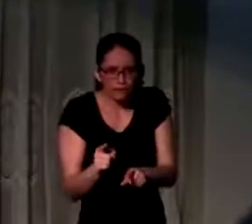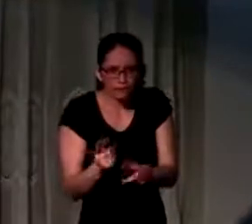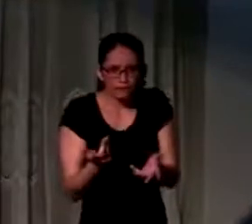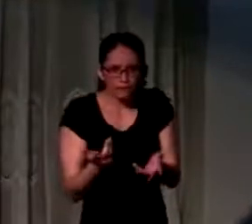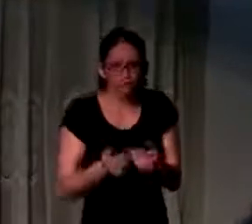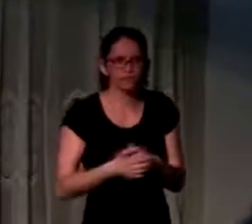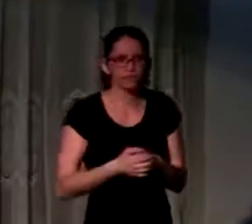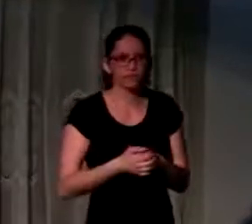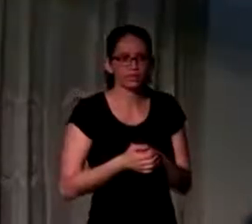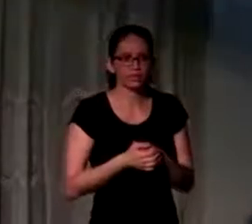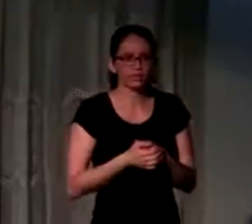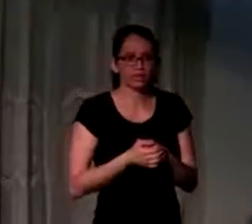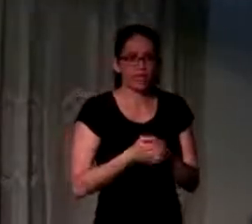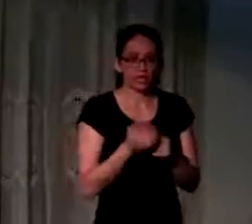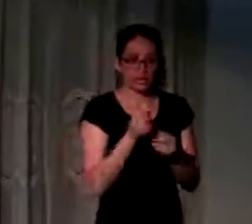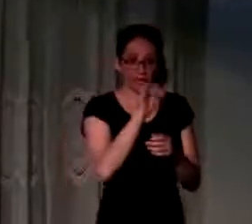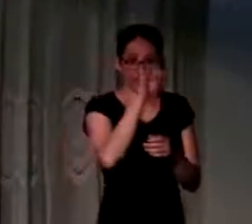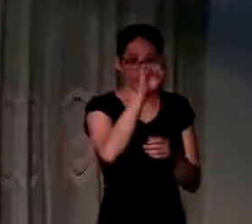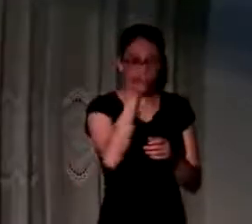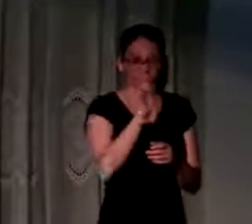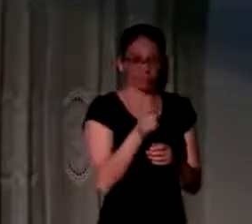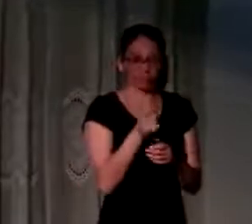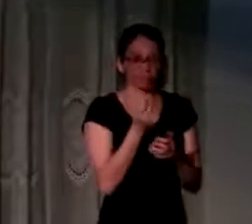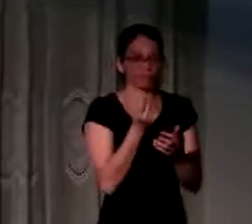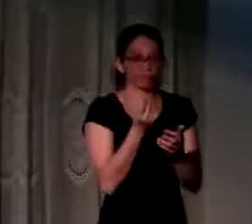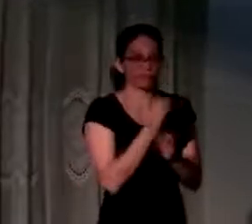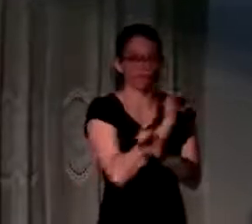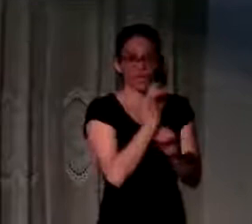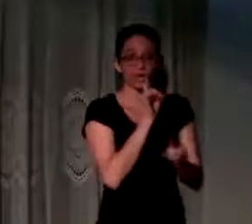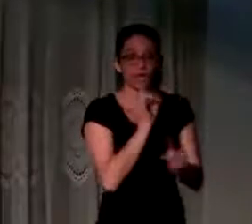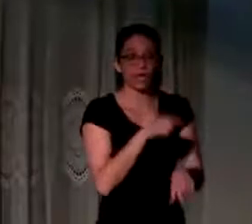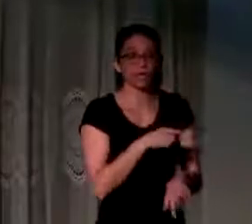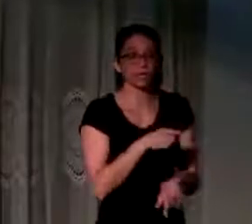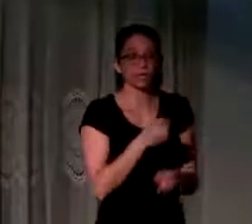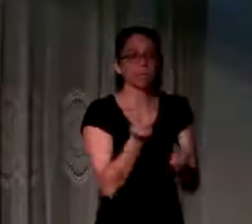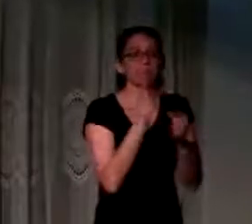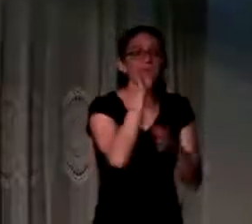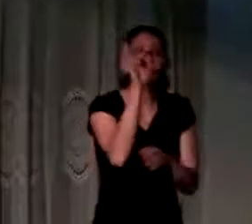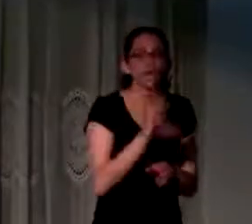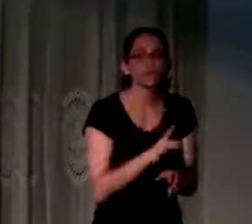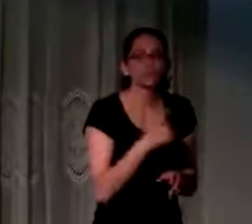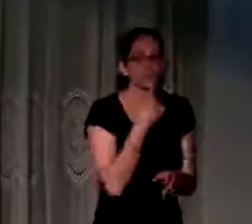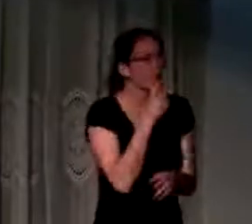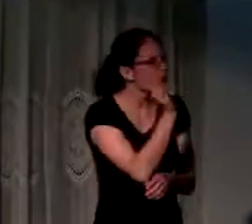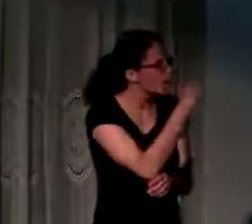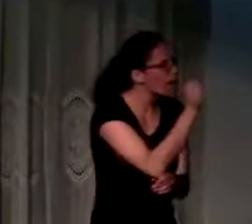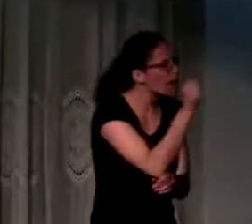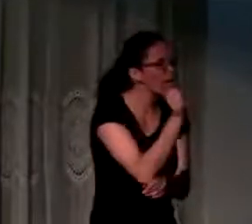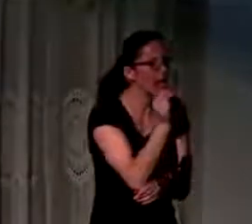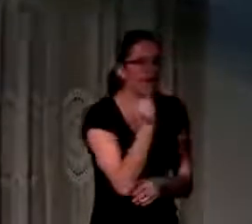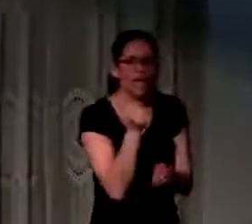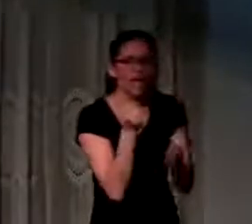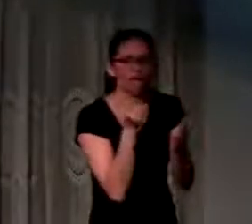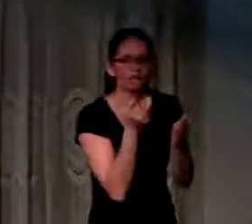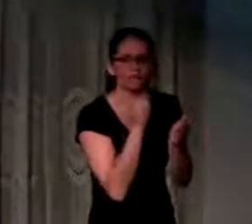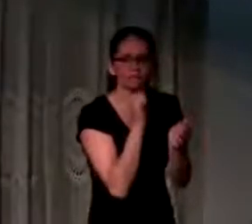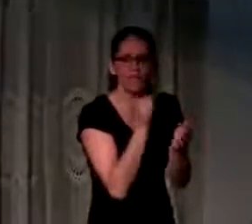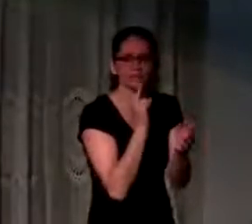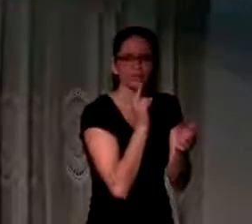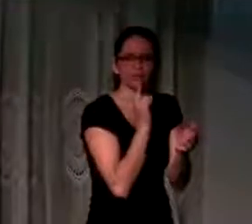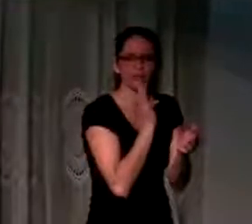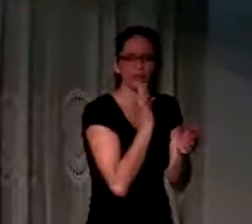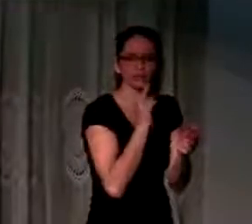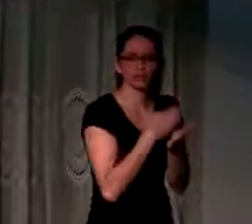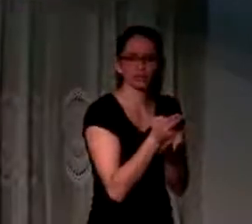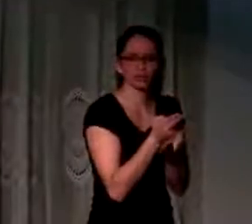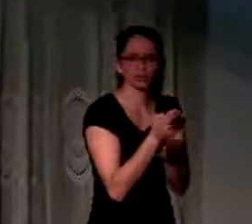And that question waited a long time for an answer. Lots of preachers saying, yeah, yeah, be encouraged. But nobody proved it.